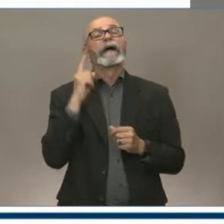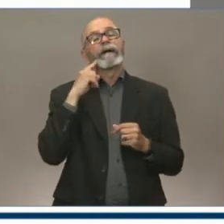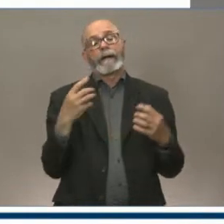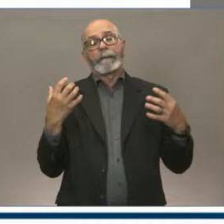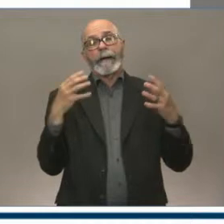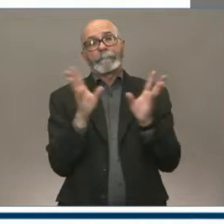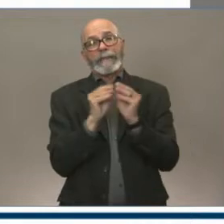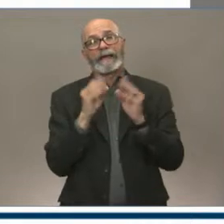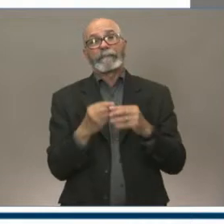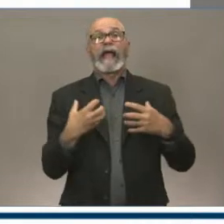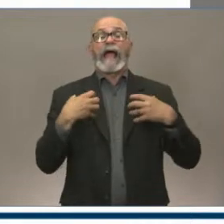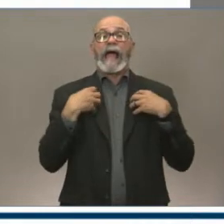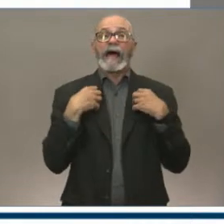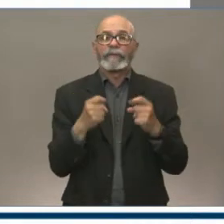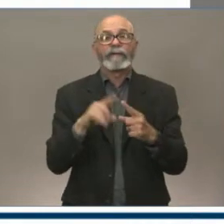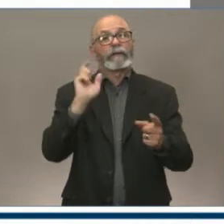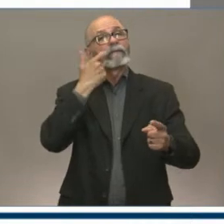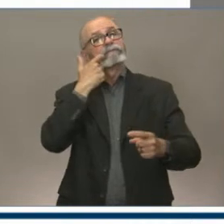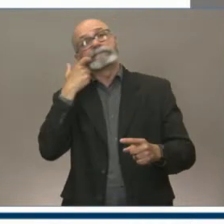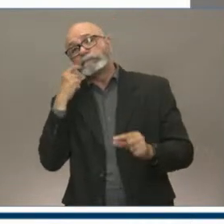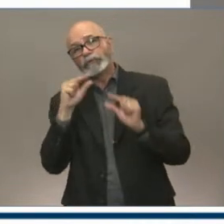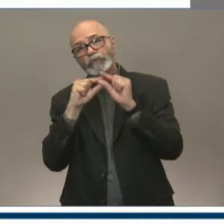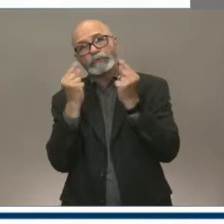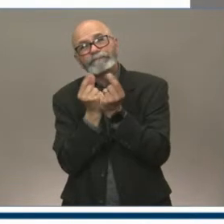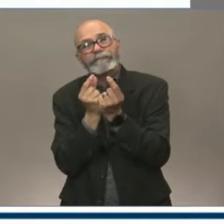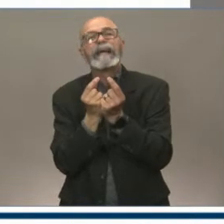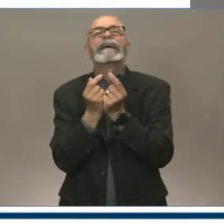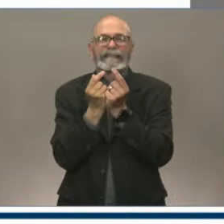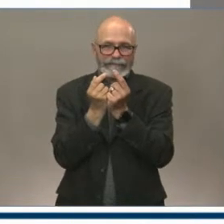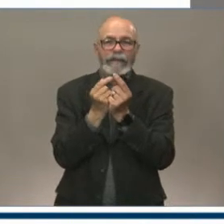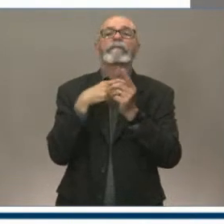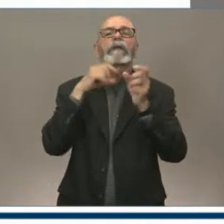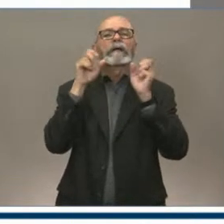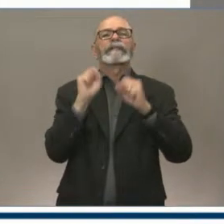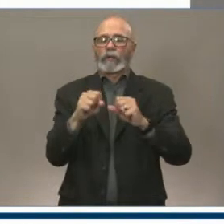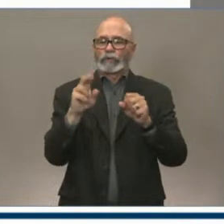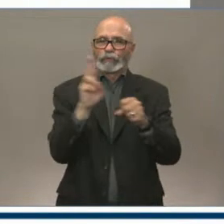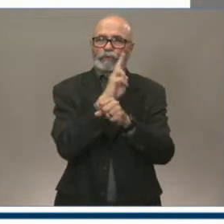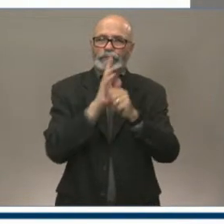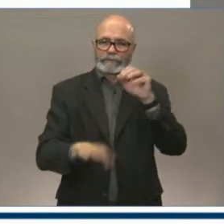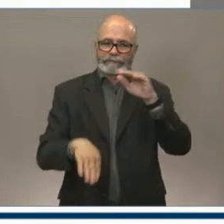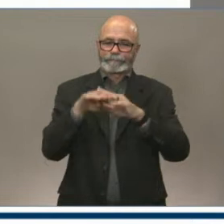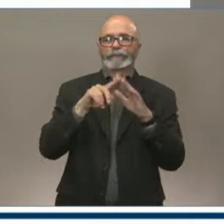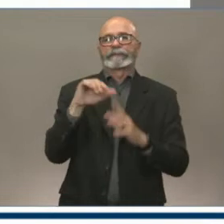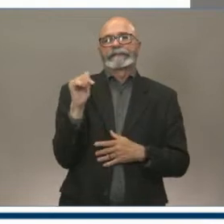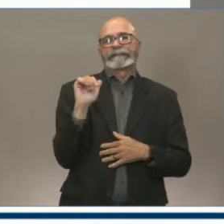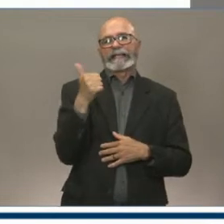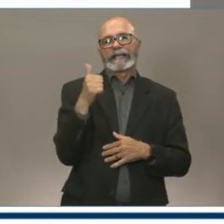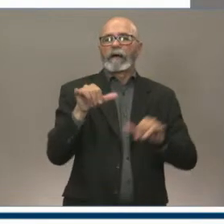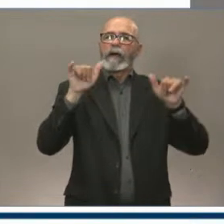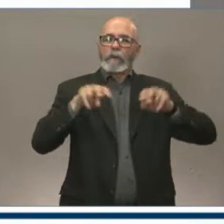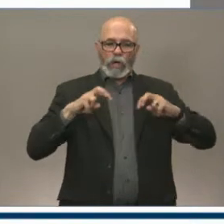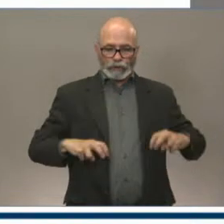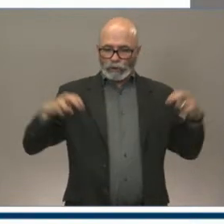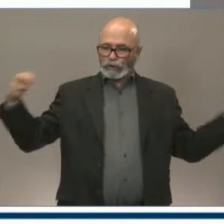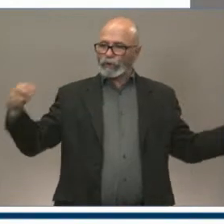support groups can happen with a maximum of 10 participants following distancing and masking